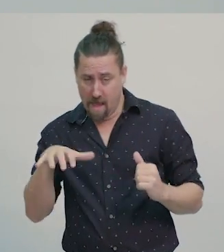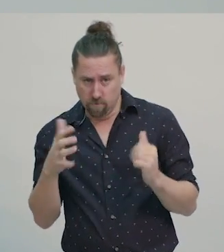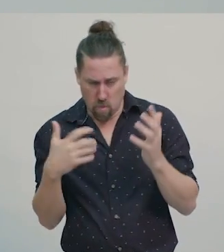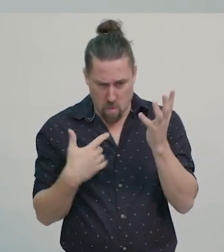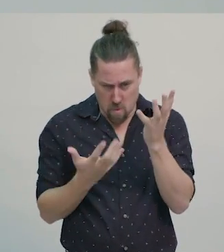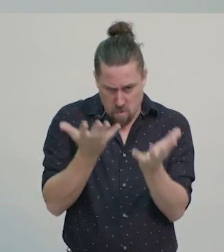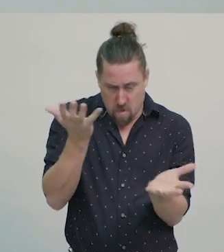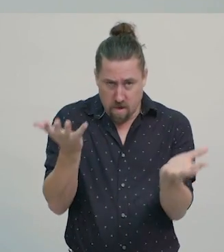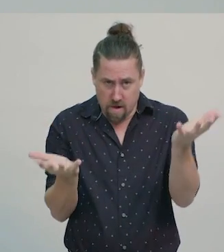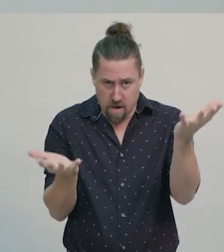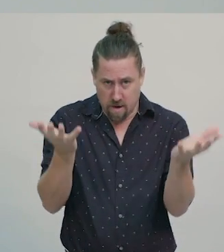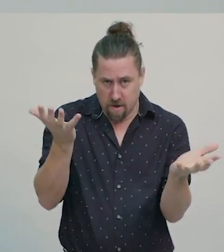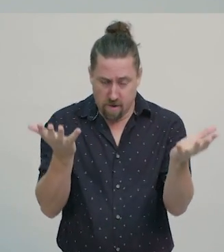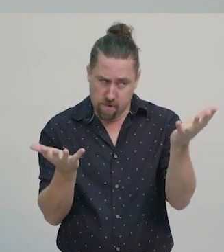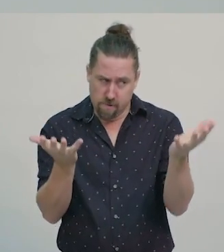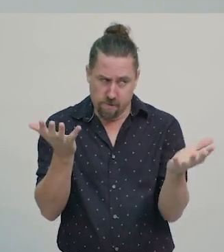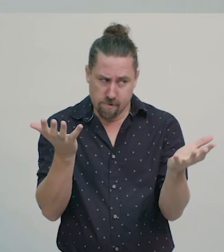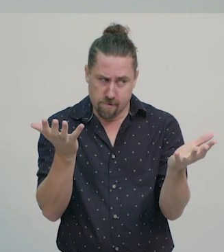is heavier.